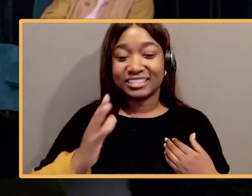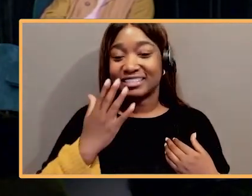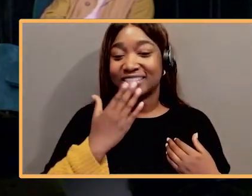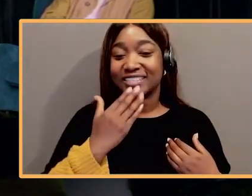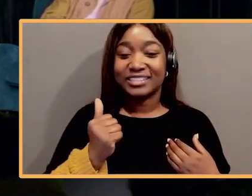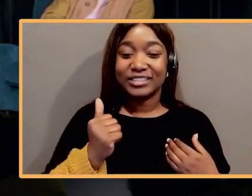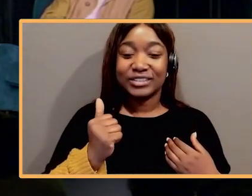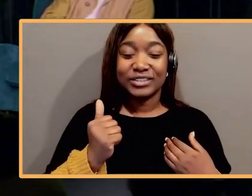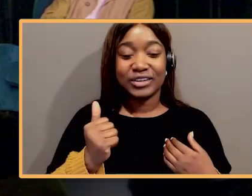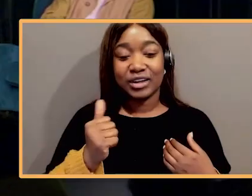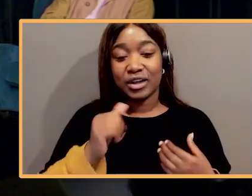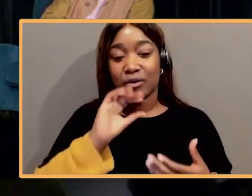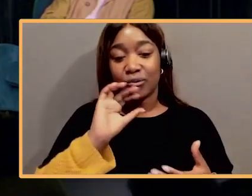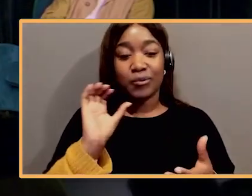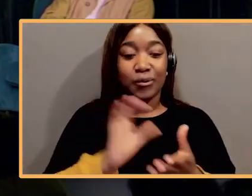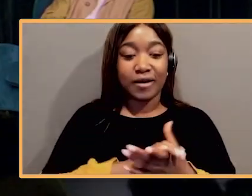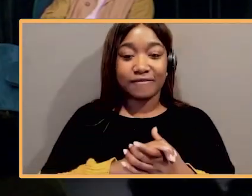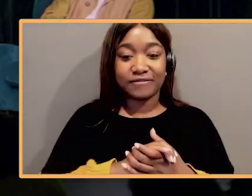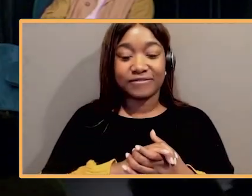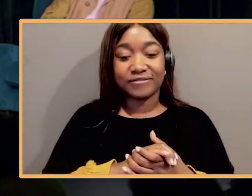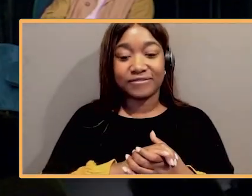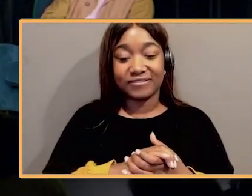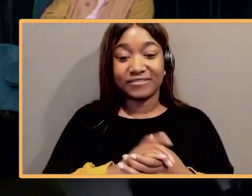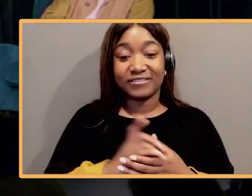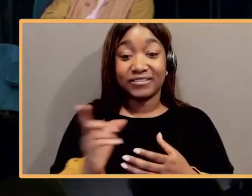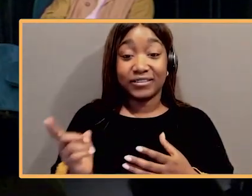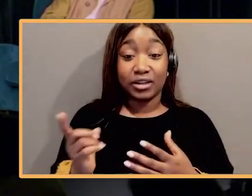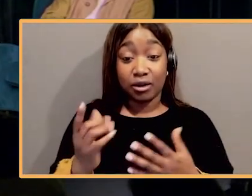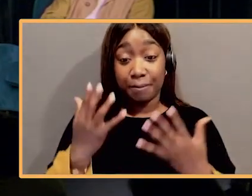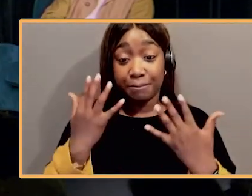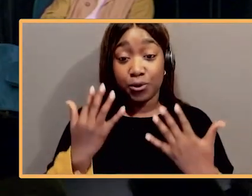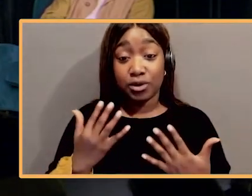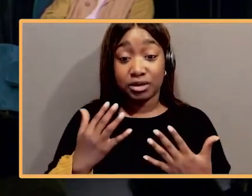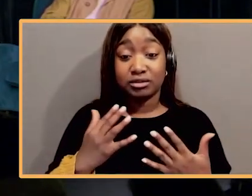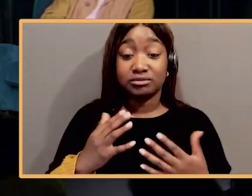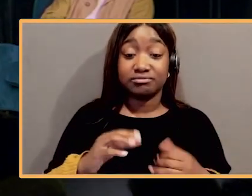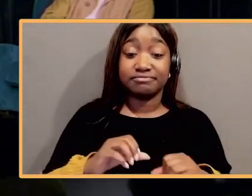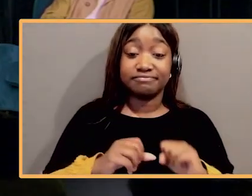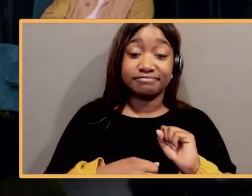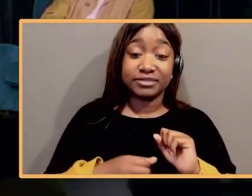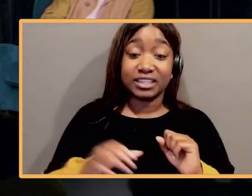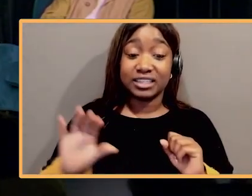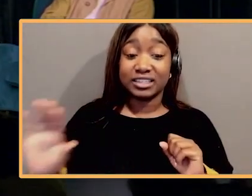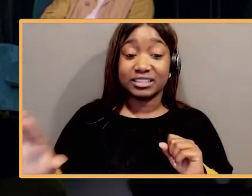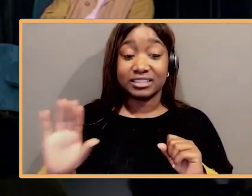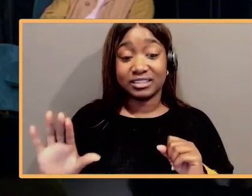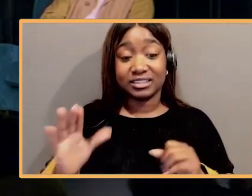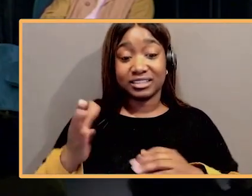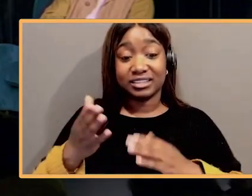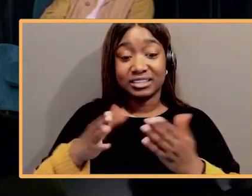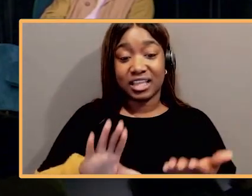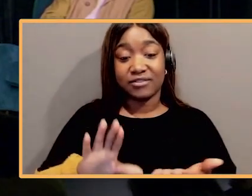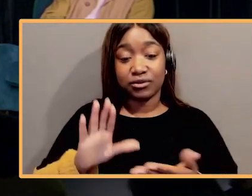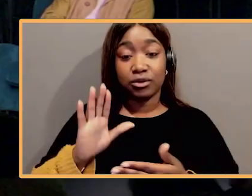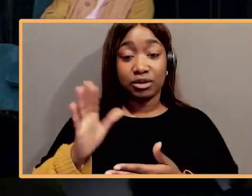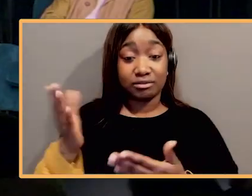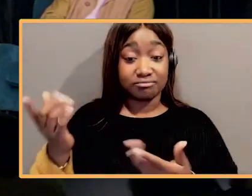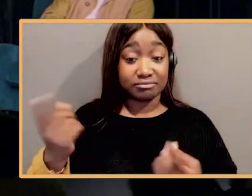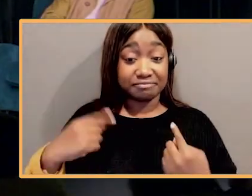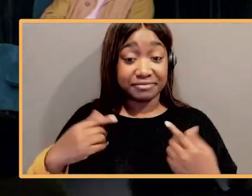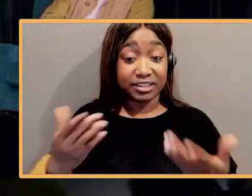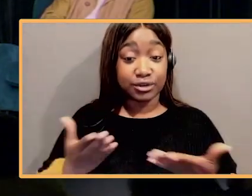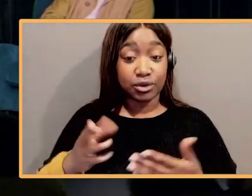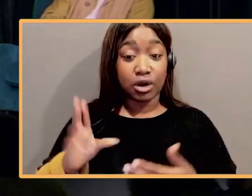dear wife who was mourning his death on Unlearning once. So yeah, go on. yeah,